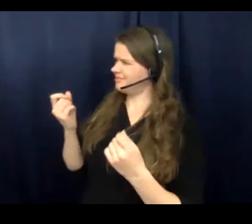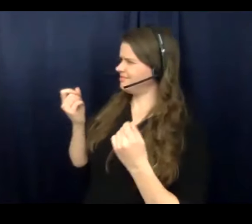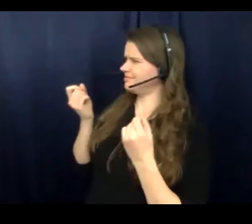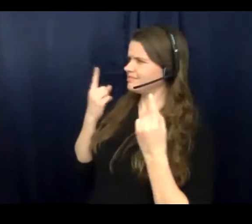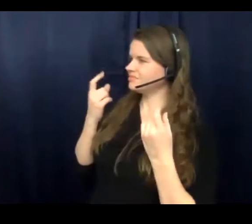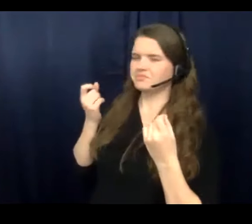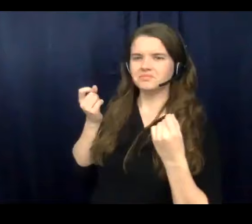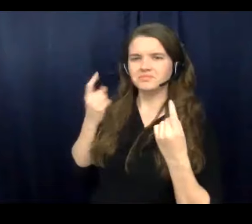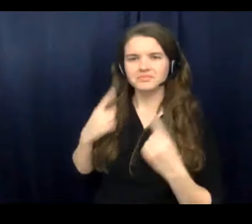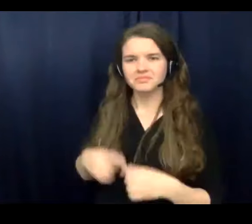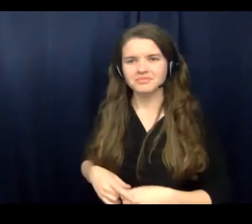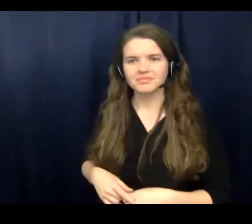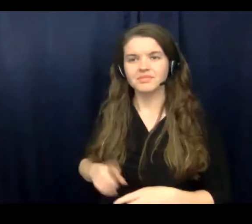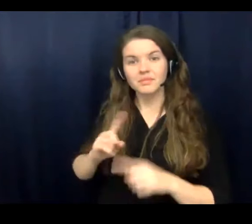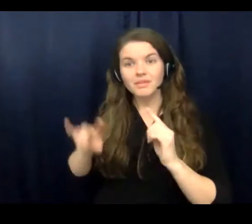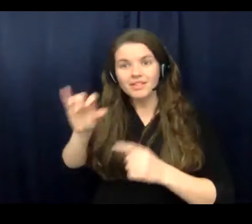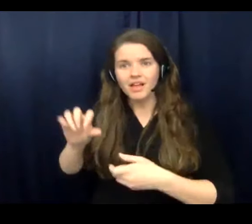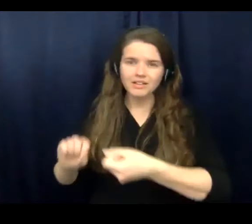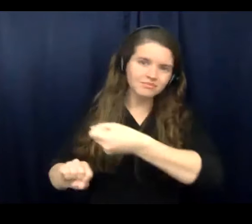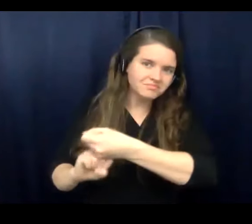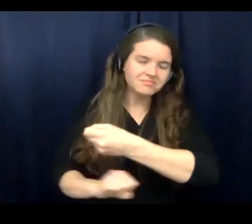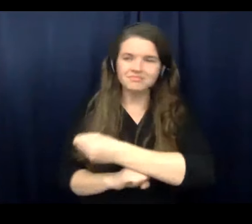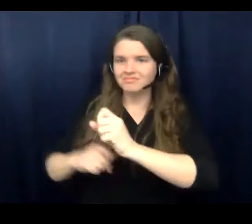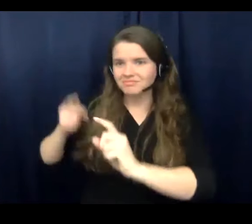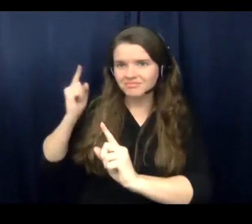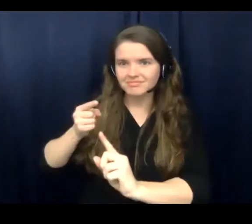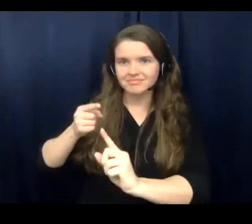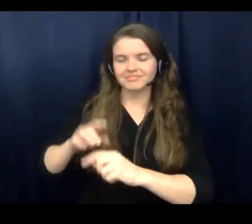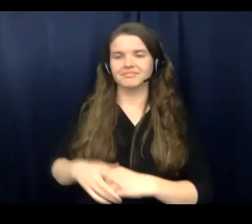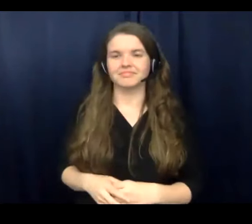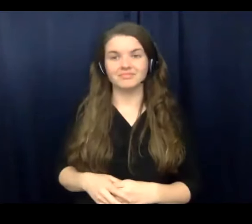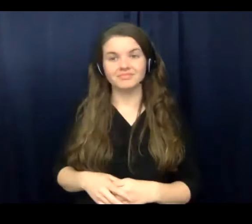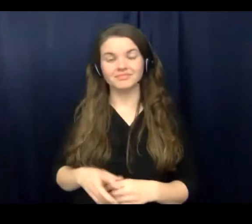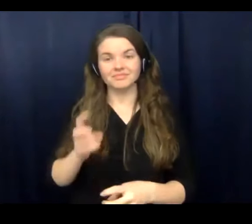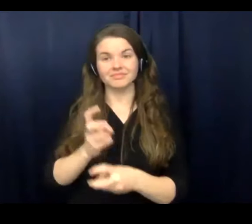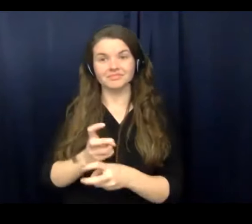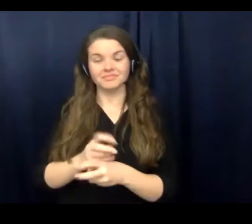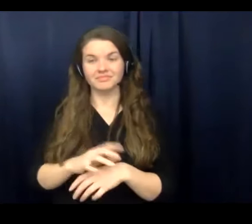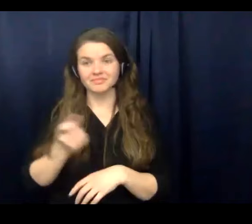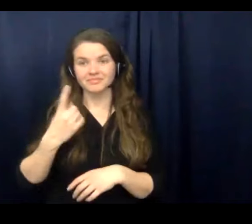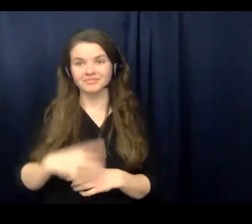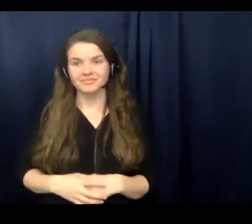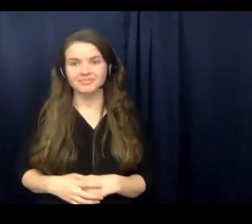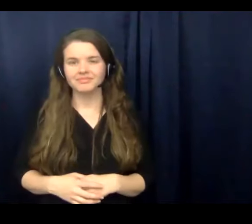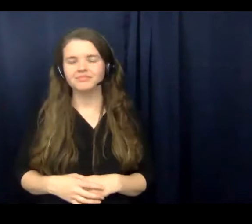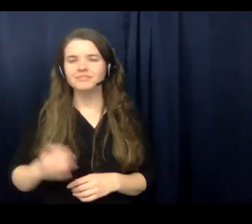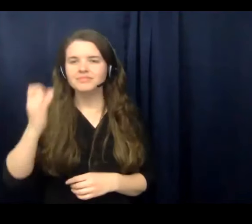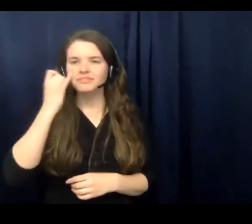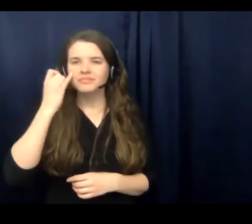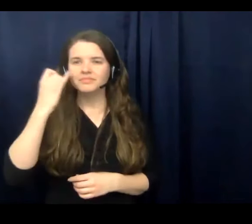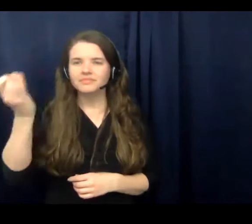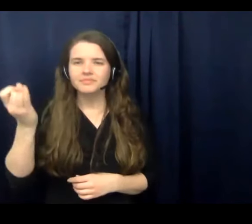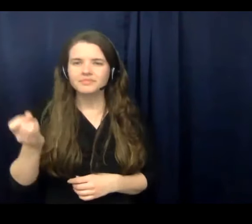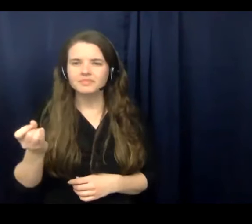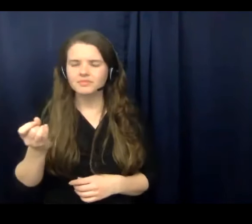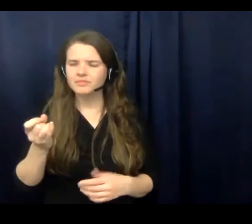thing. And yet, it's the cornerstone. It's the crux of it. It's very difficult. And, you know, this idea, and where does this lead